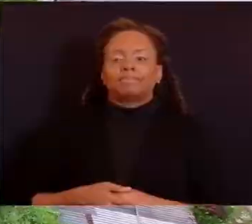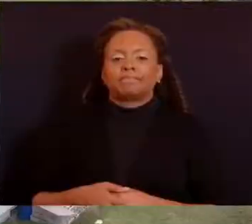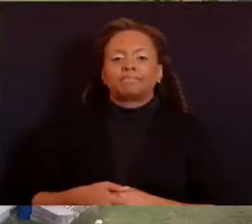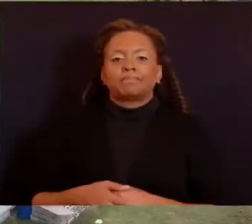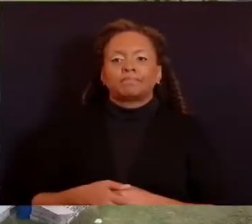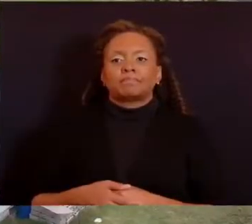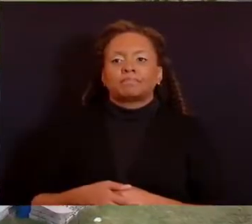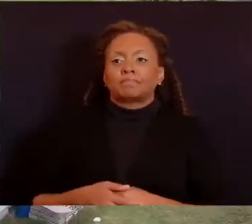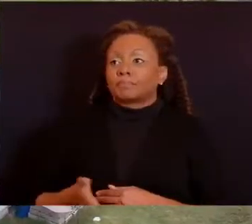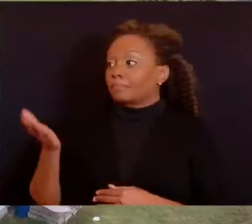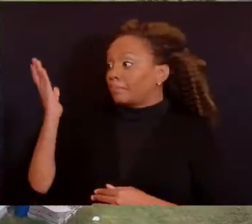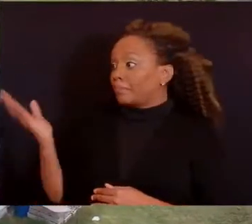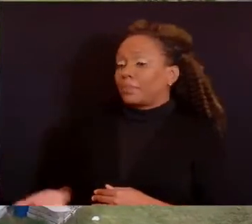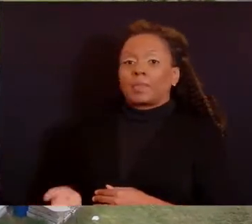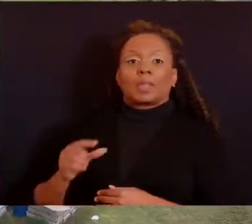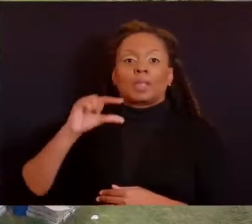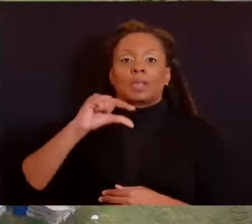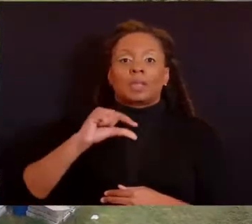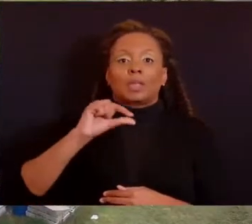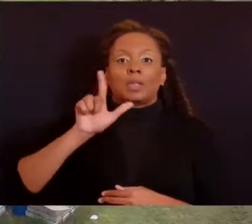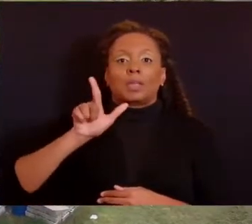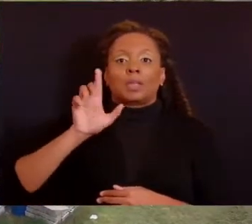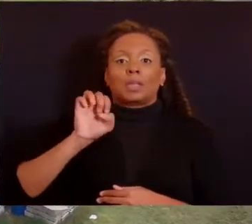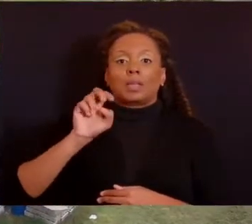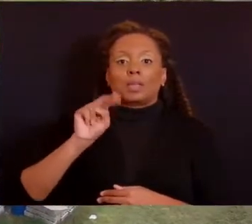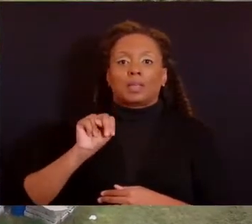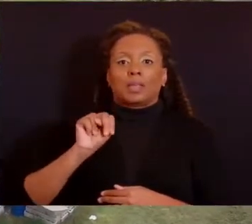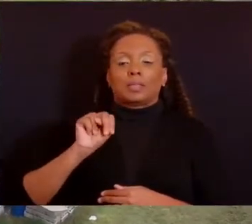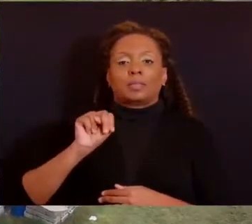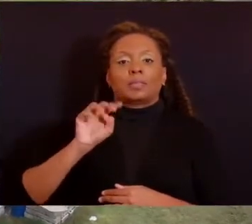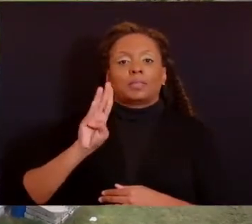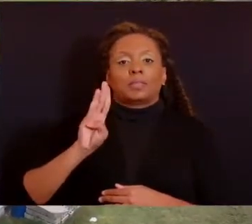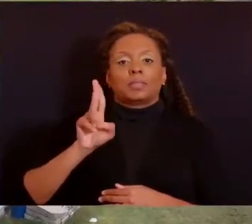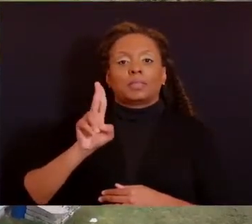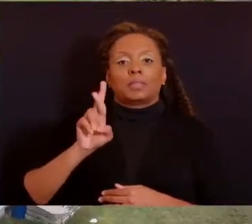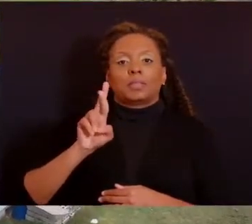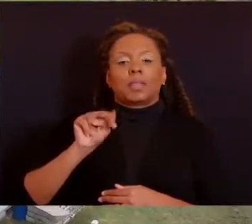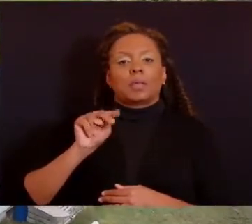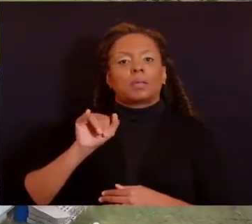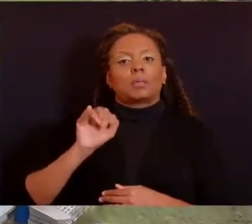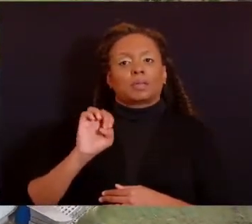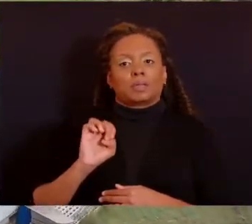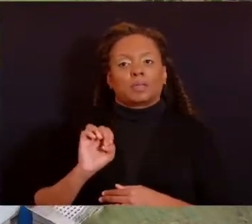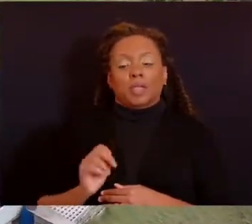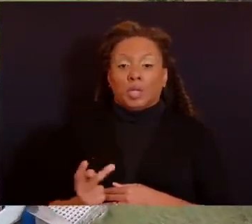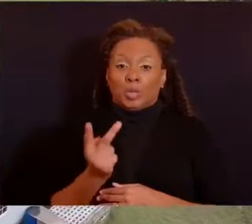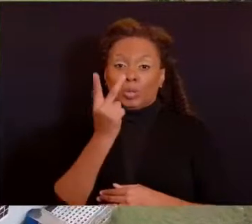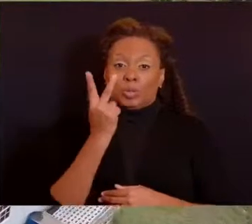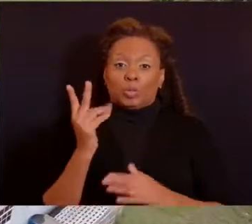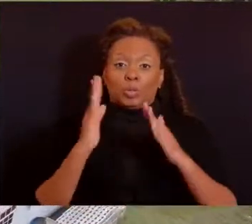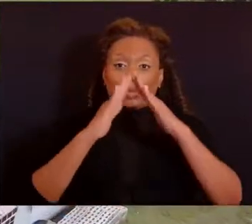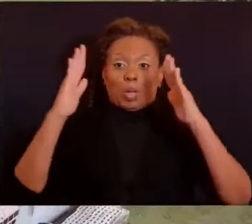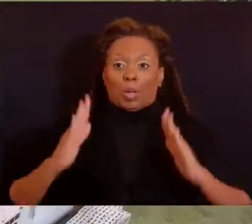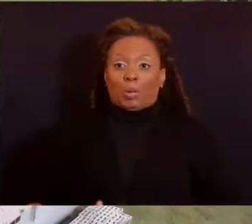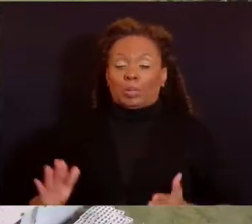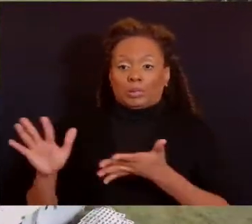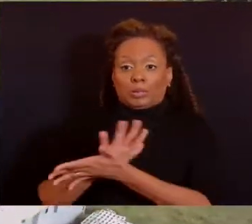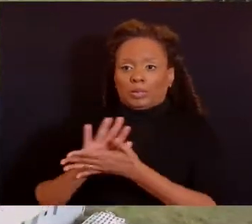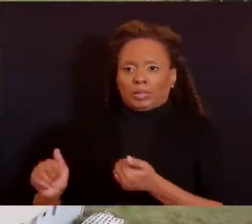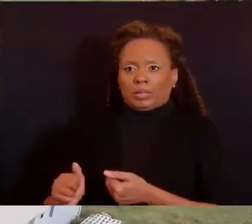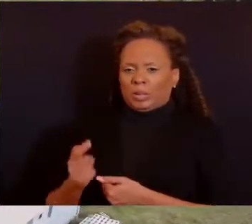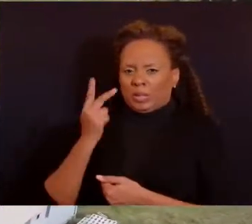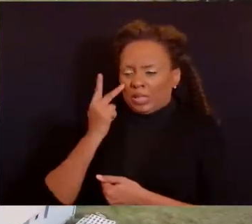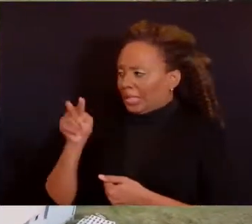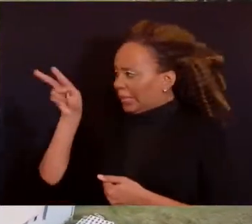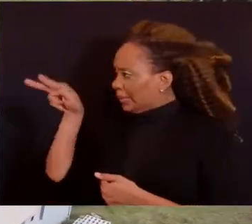to Glen Burnie, and in Glen Burnie we saw 2 houses damaged. In fact, this one that you're looking